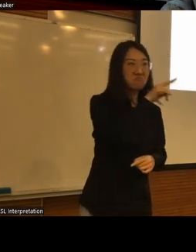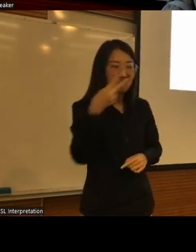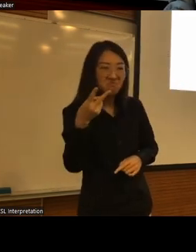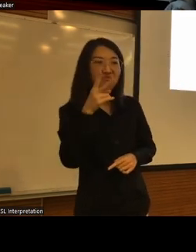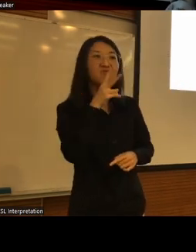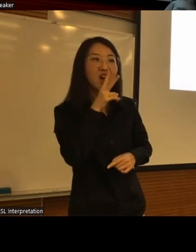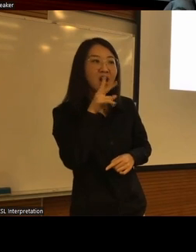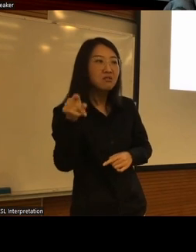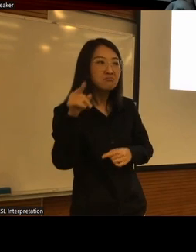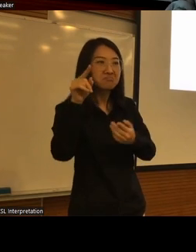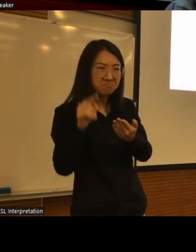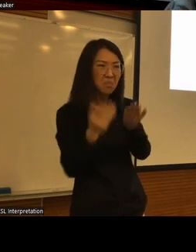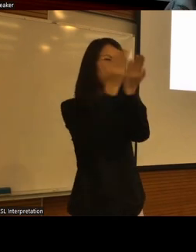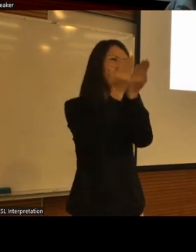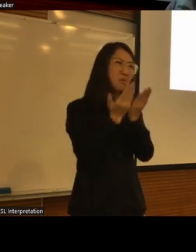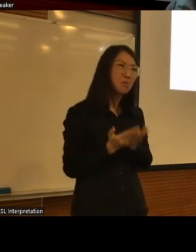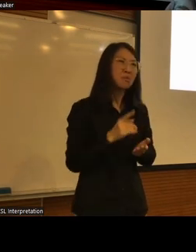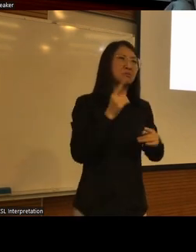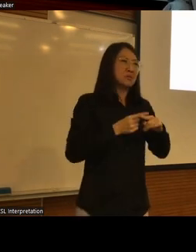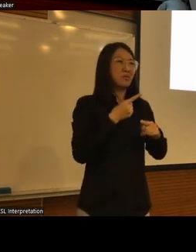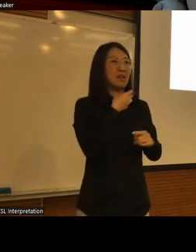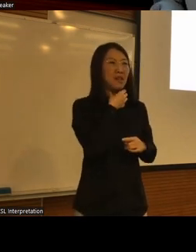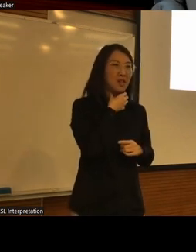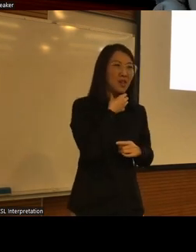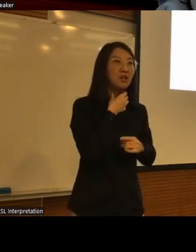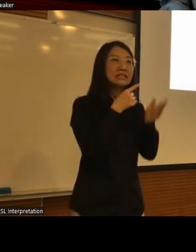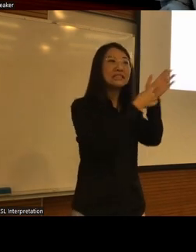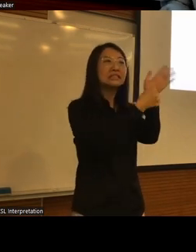It doesn't prove anything, it's just an illustration.